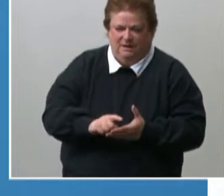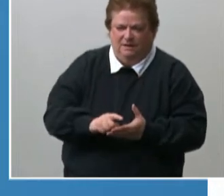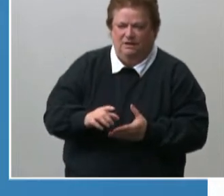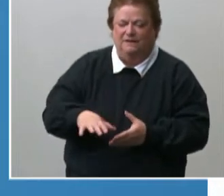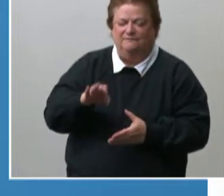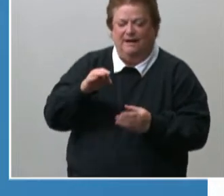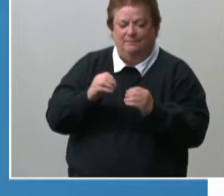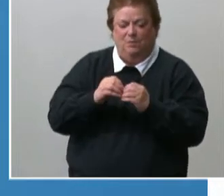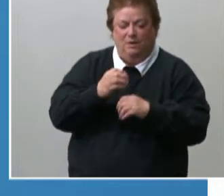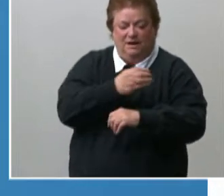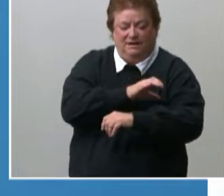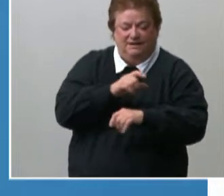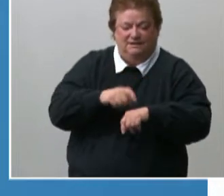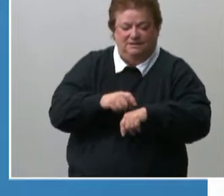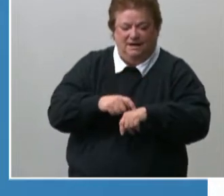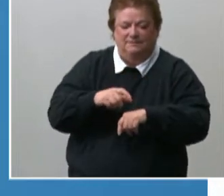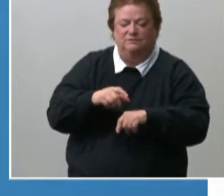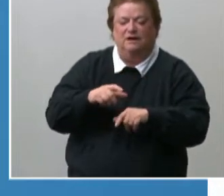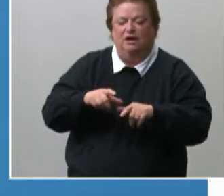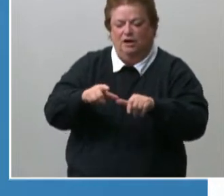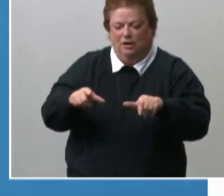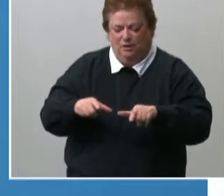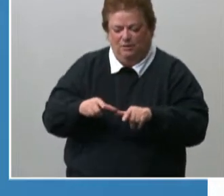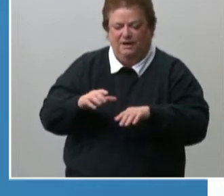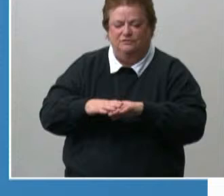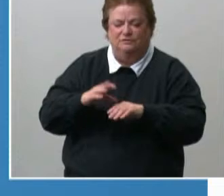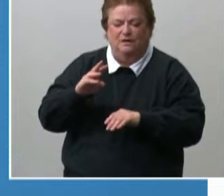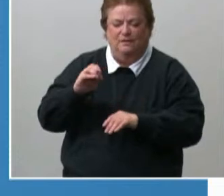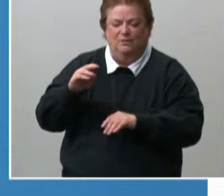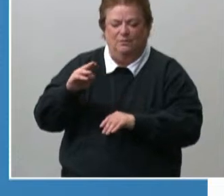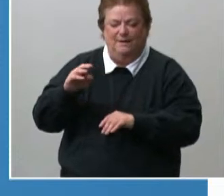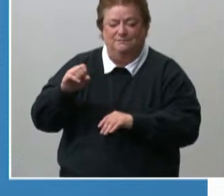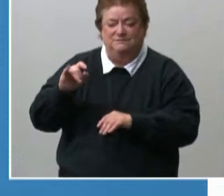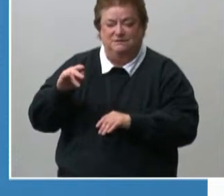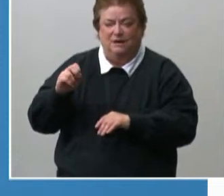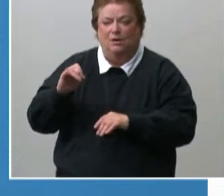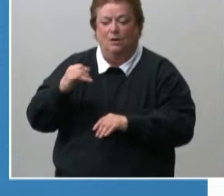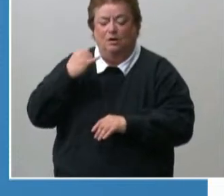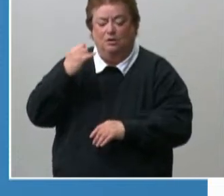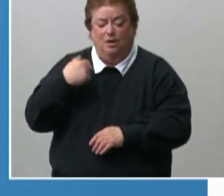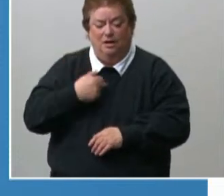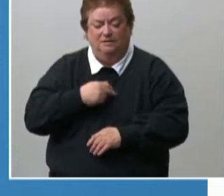clinic times and our locations on our website or by simply calling us at